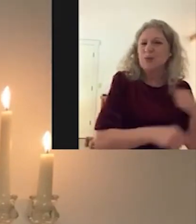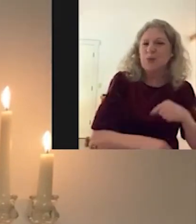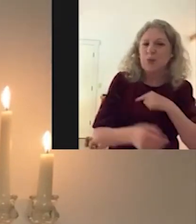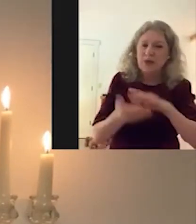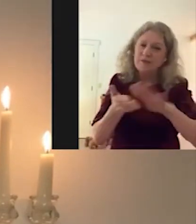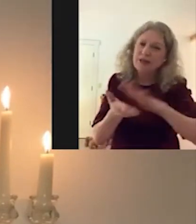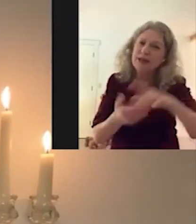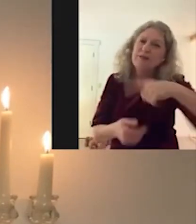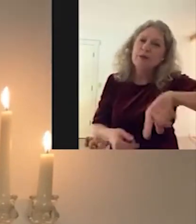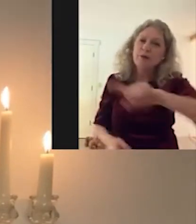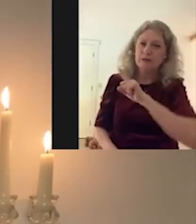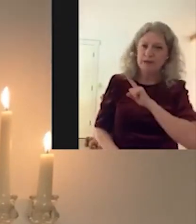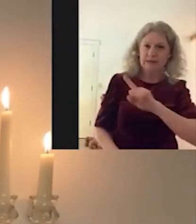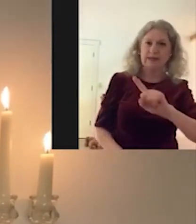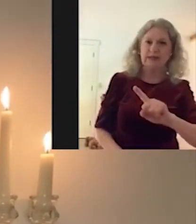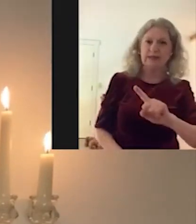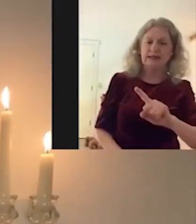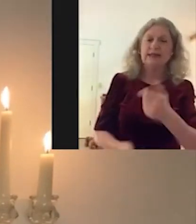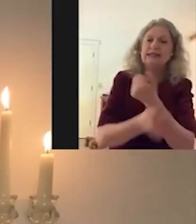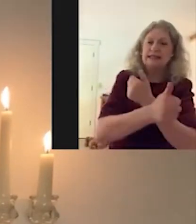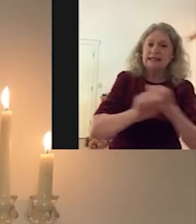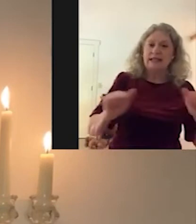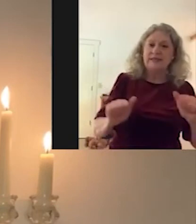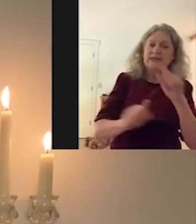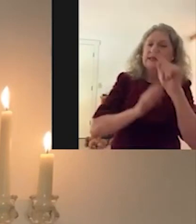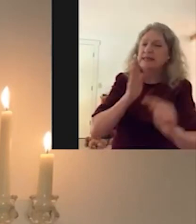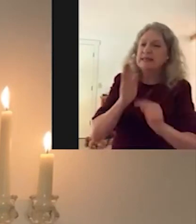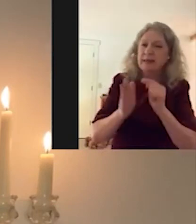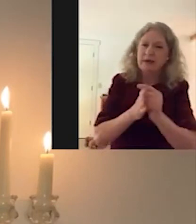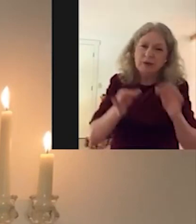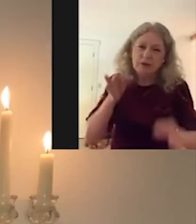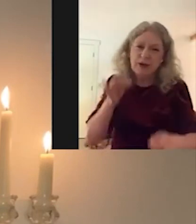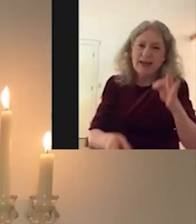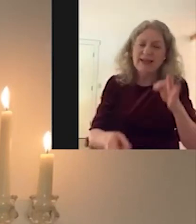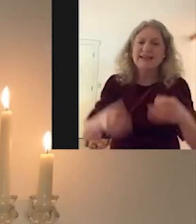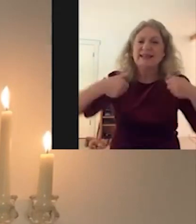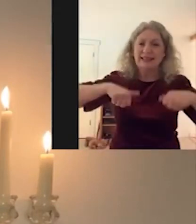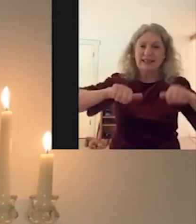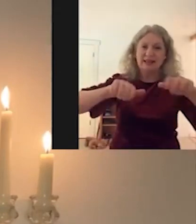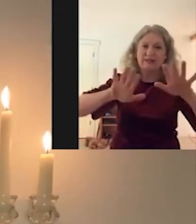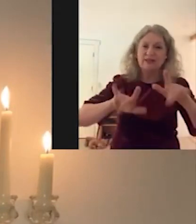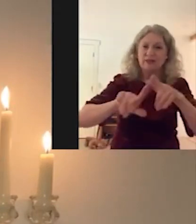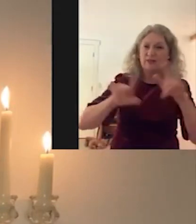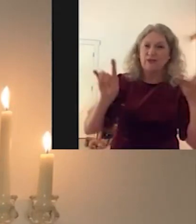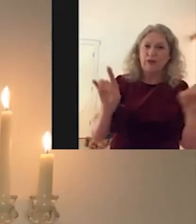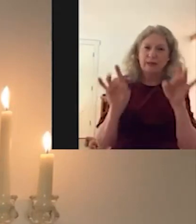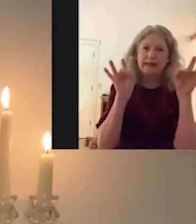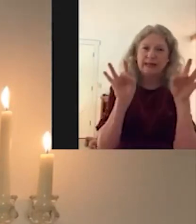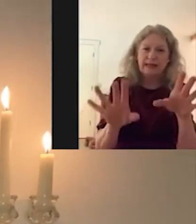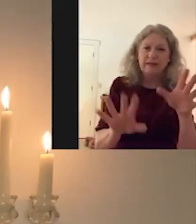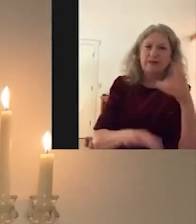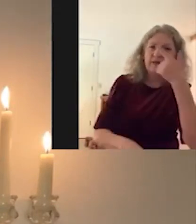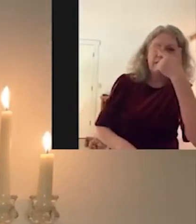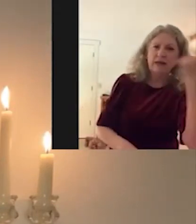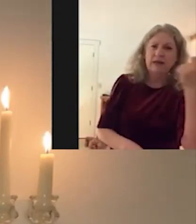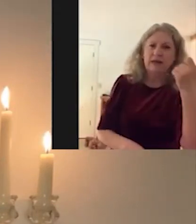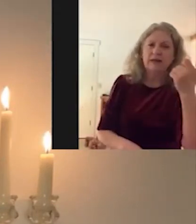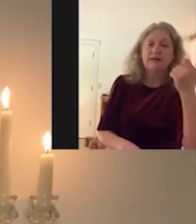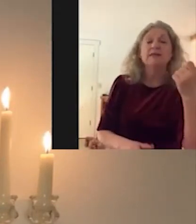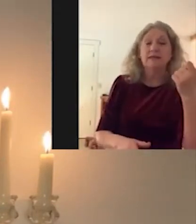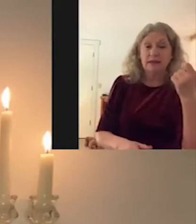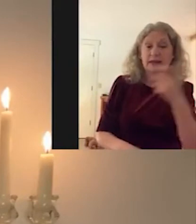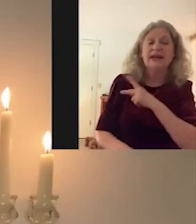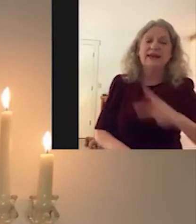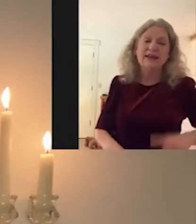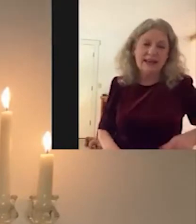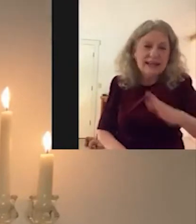against us. Save us from the time of trial and deliver us from evil. For the kingdom and the